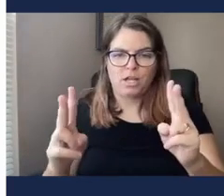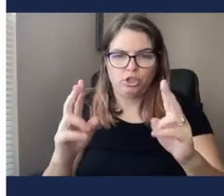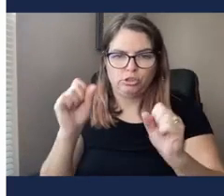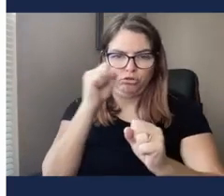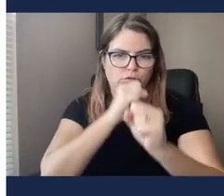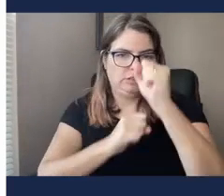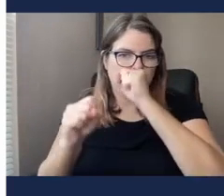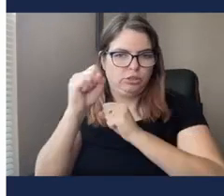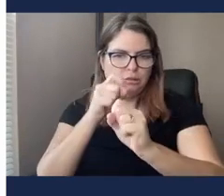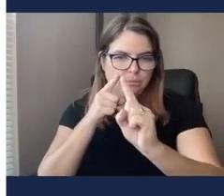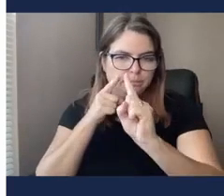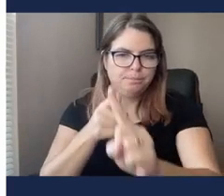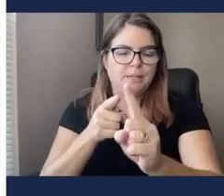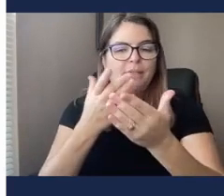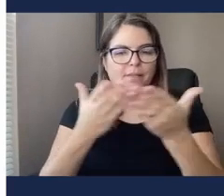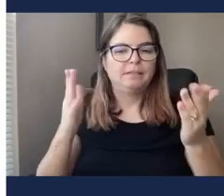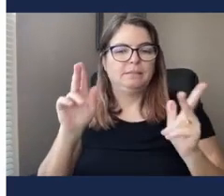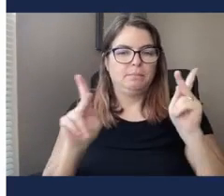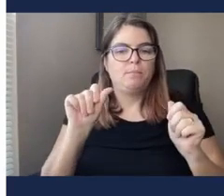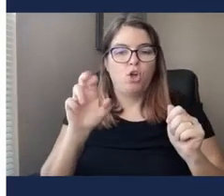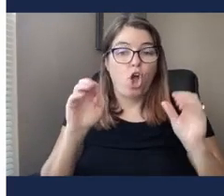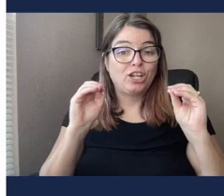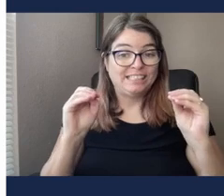people really are teaching, like